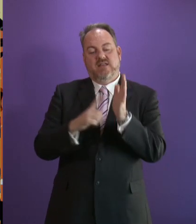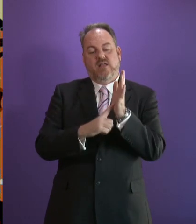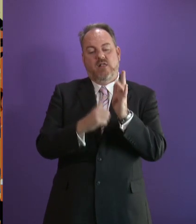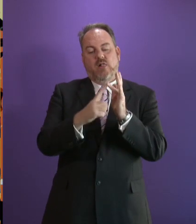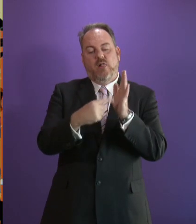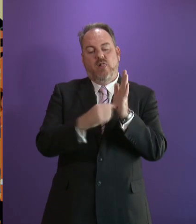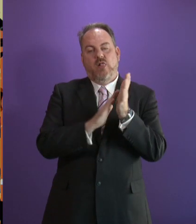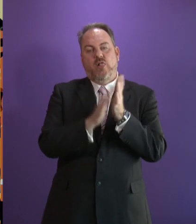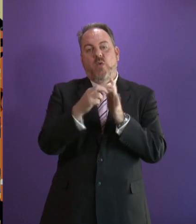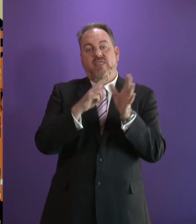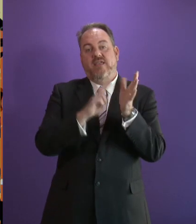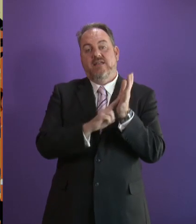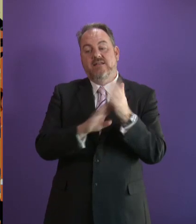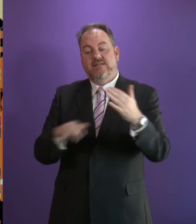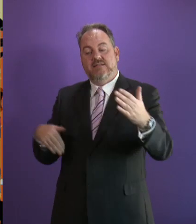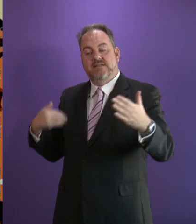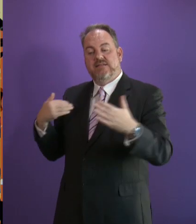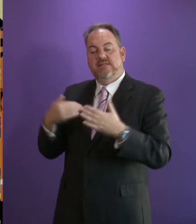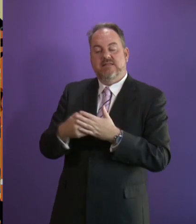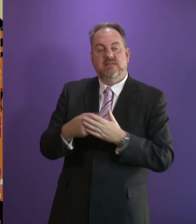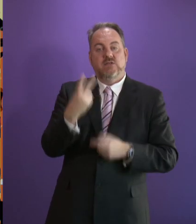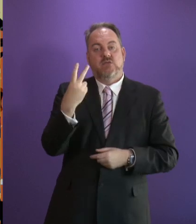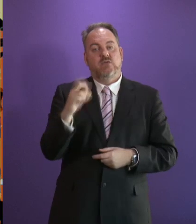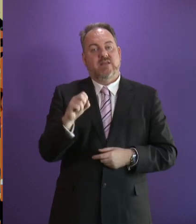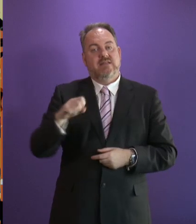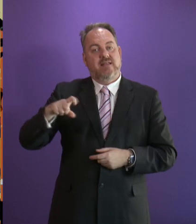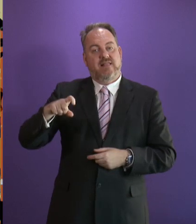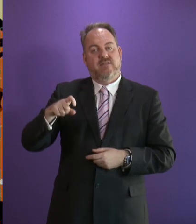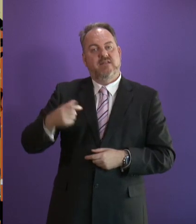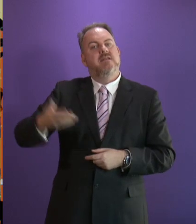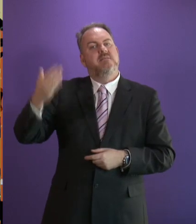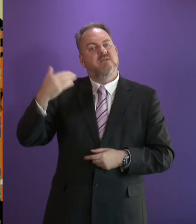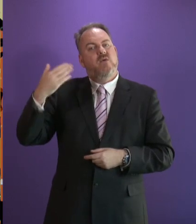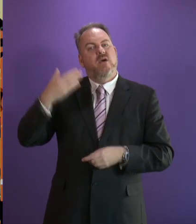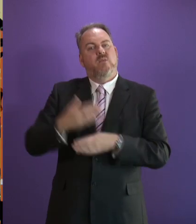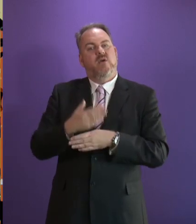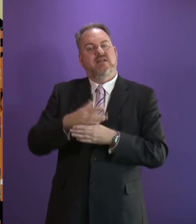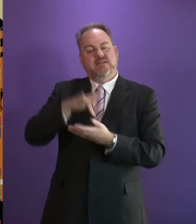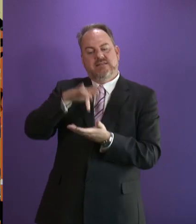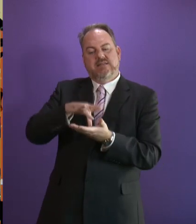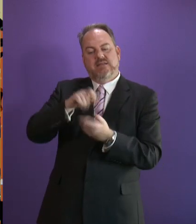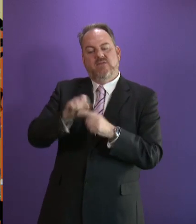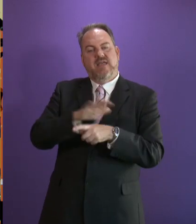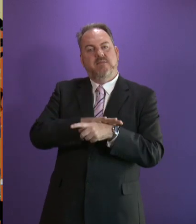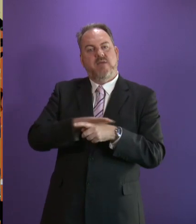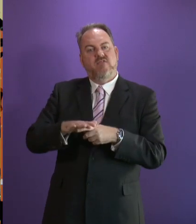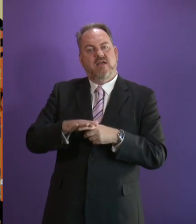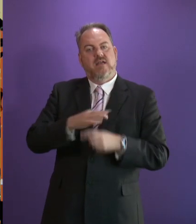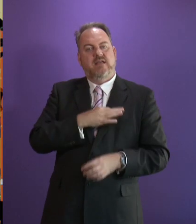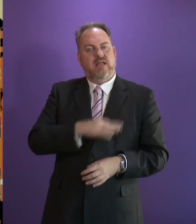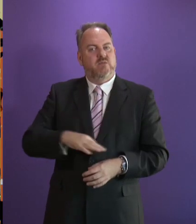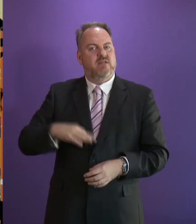since 2011. Prior to that, I was a councillor in City of Edinburgh councillor for 5 years.